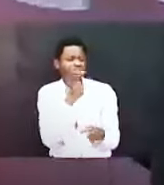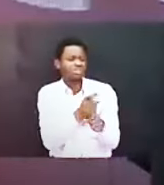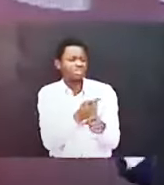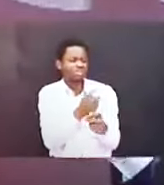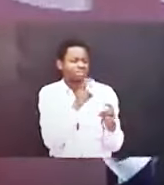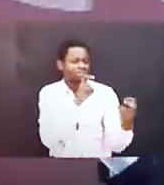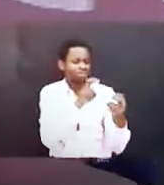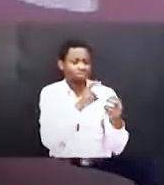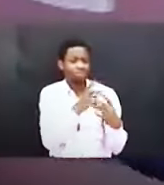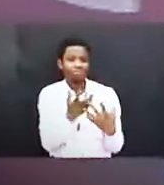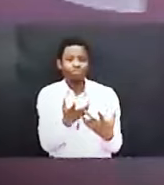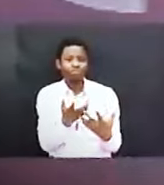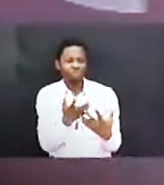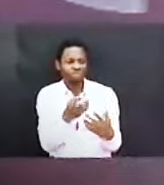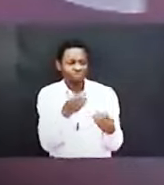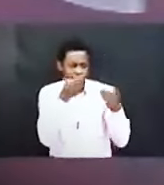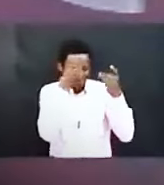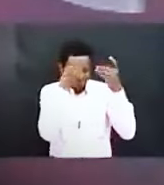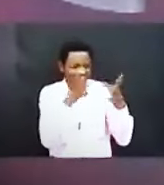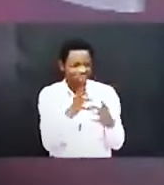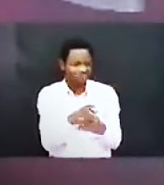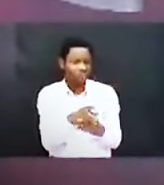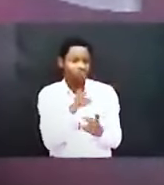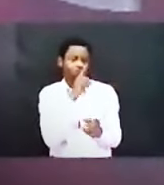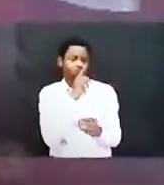We decide not to talk